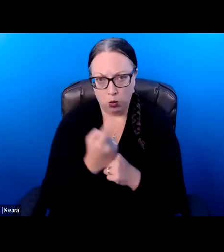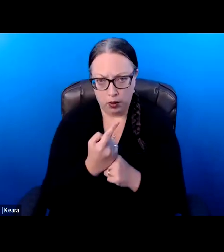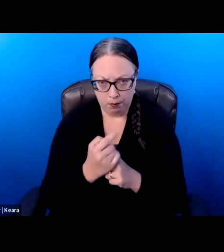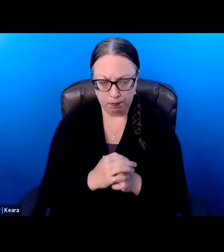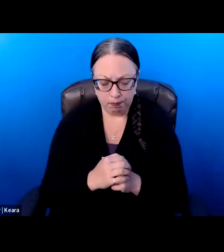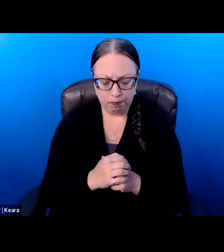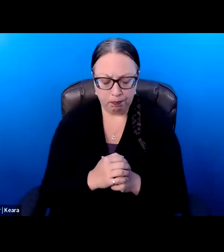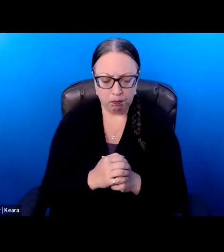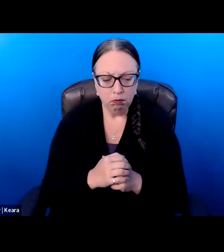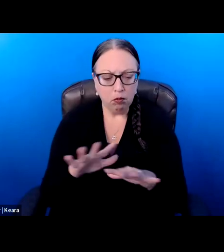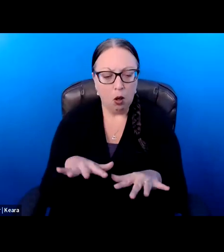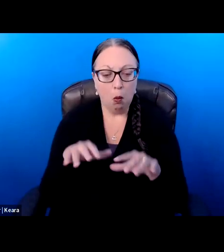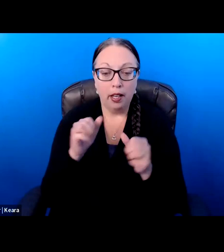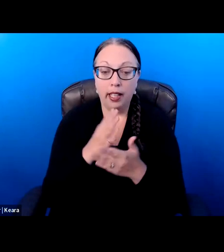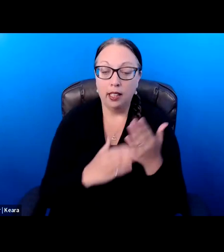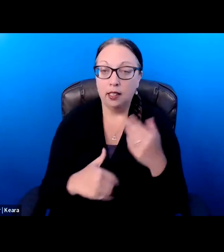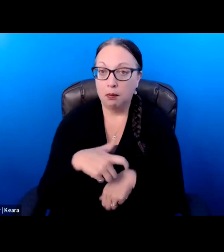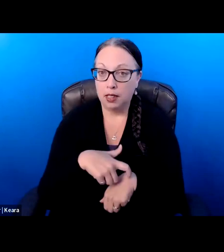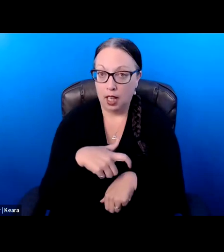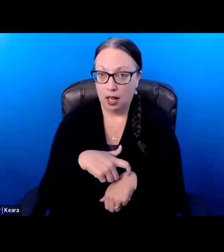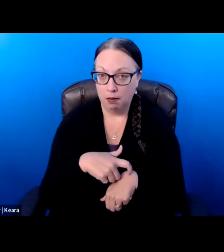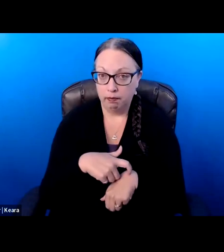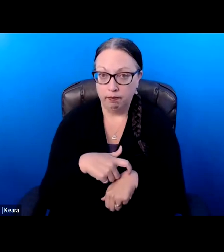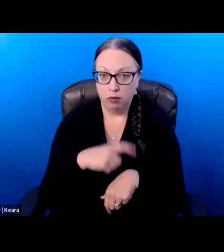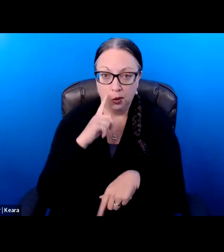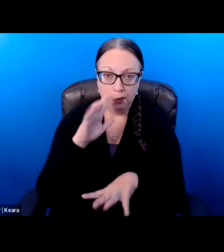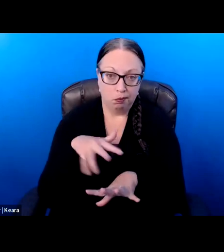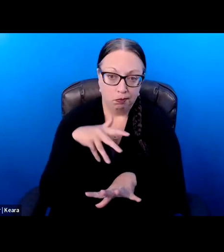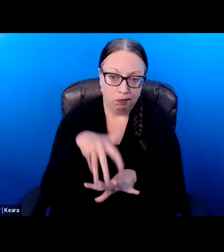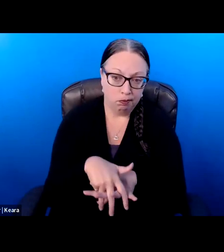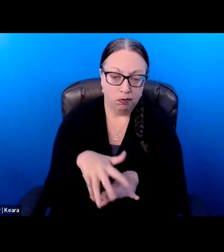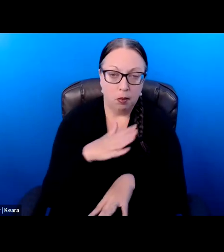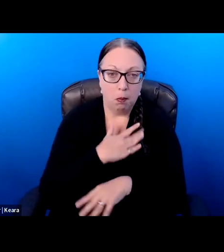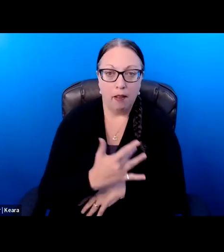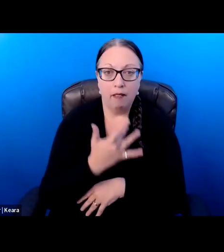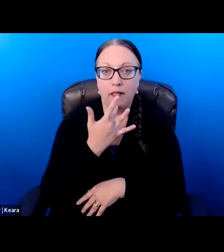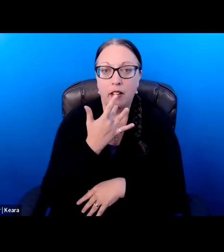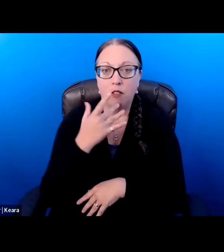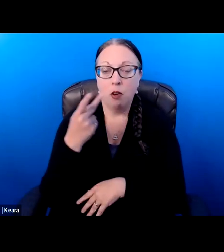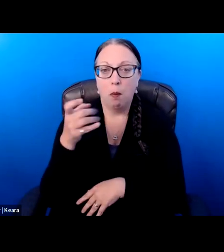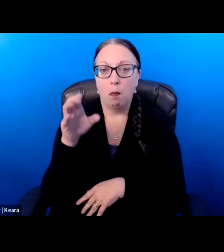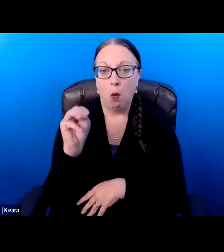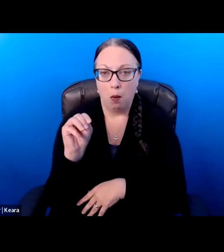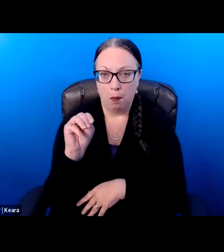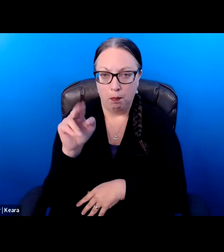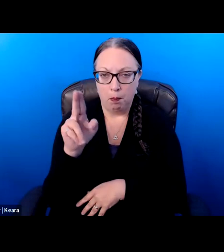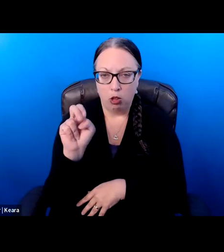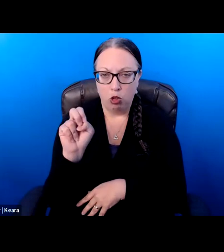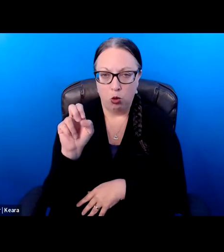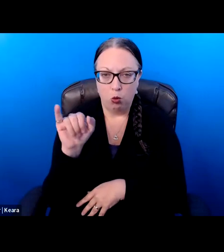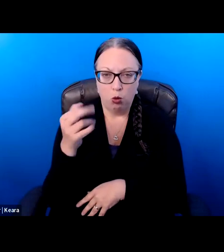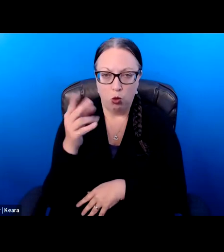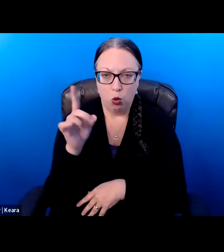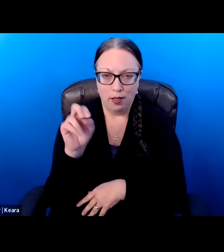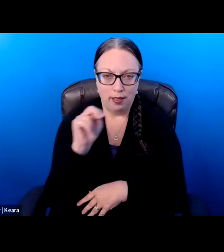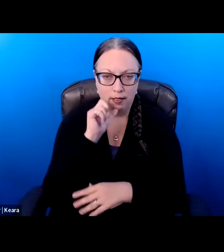some time to ground us in one of my favorite poems by June Jordan. And I'm not going to